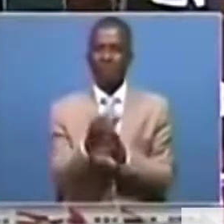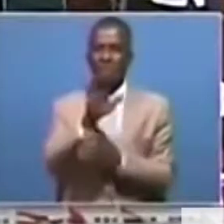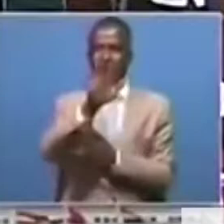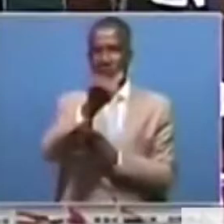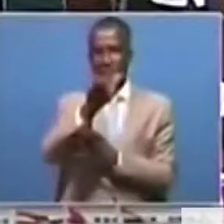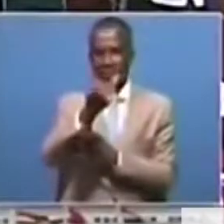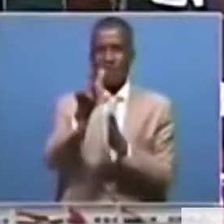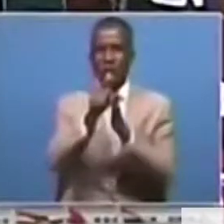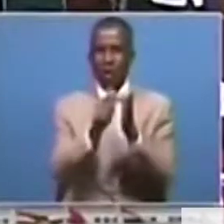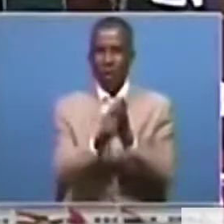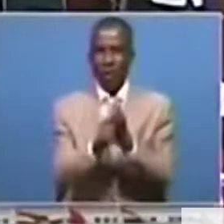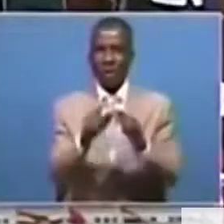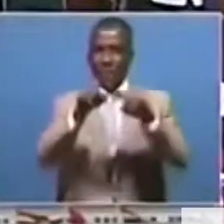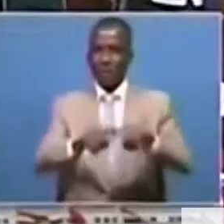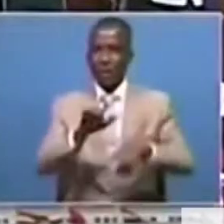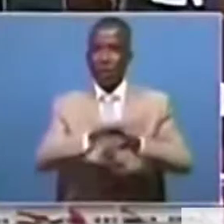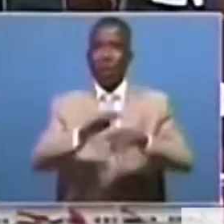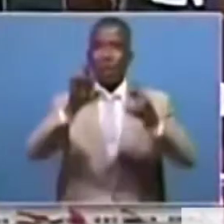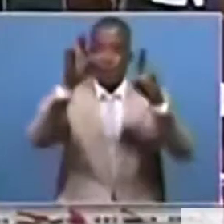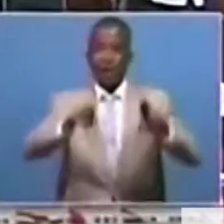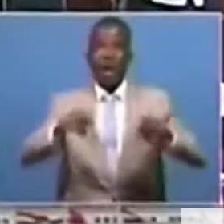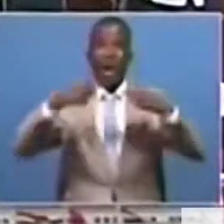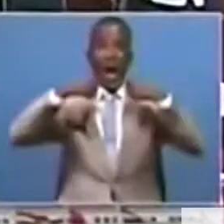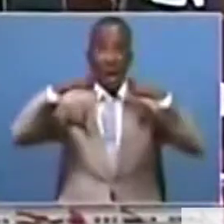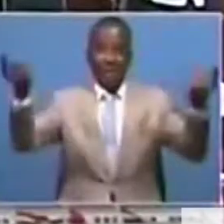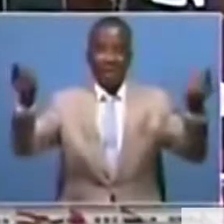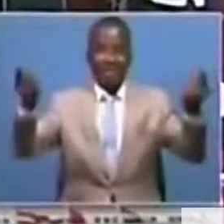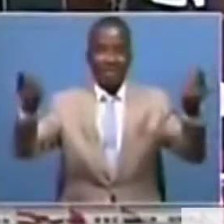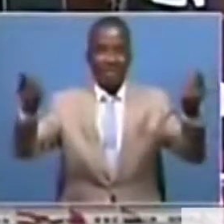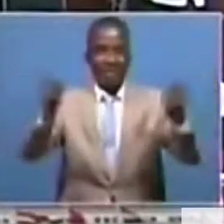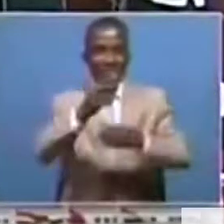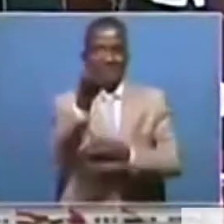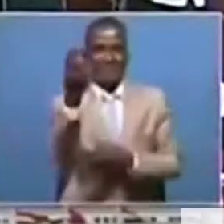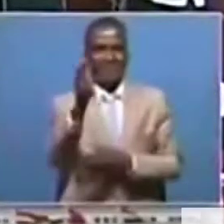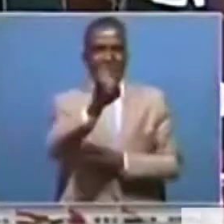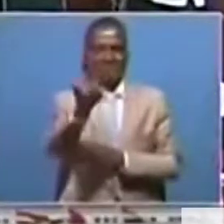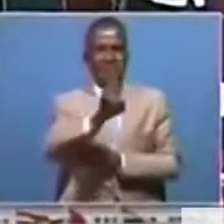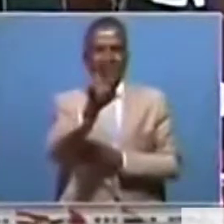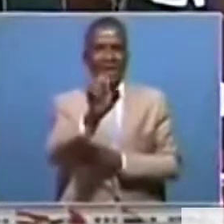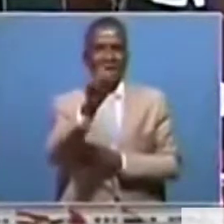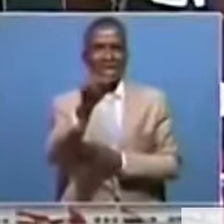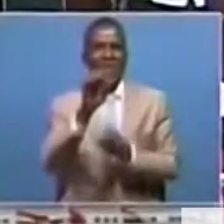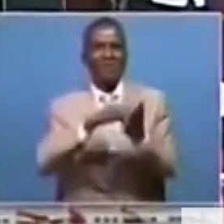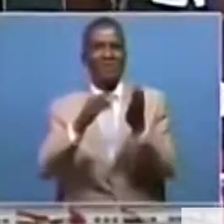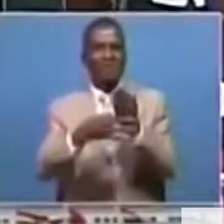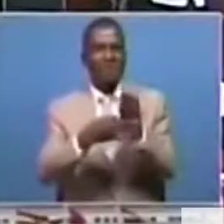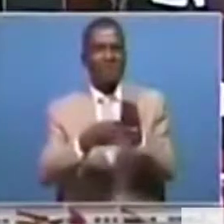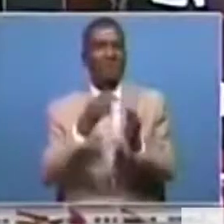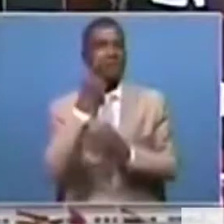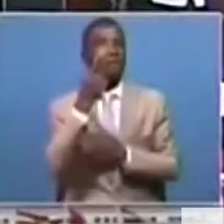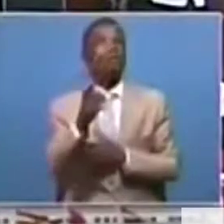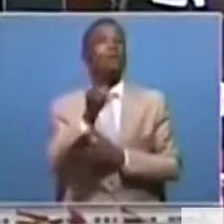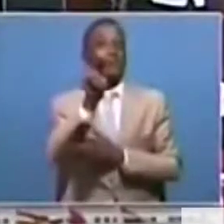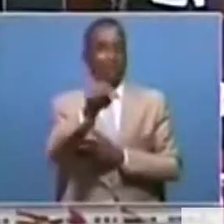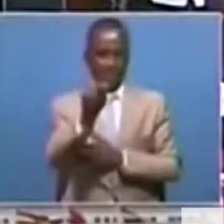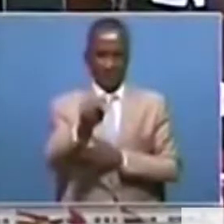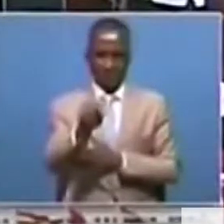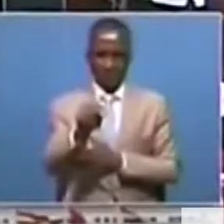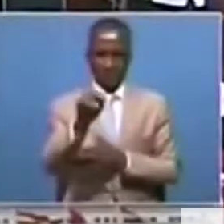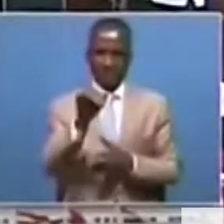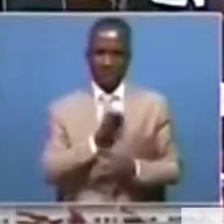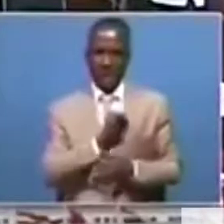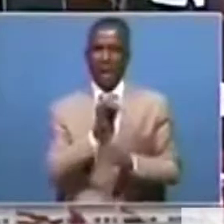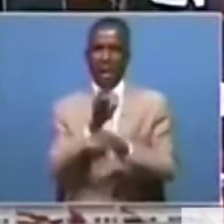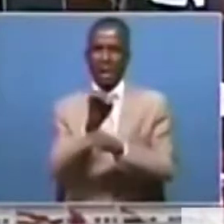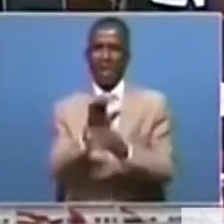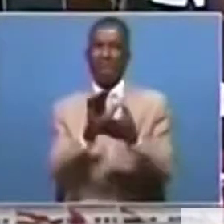15, as a result of the ruling of the court of Thursday, 11 February 2021, it has become necessary, I am advised